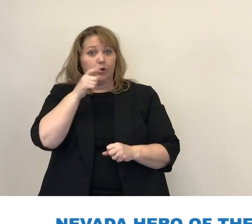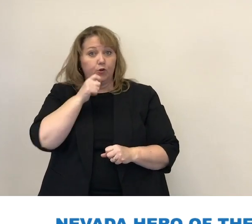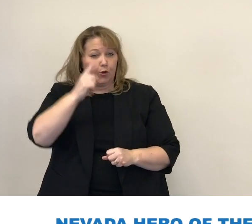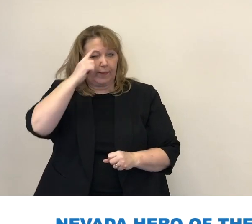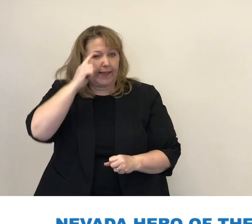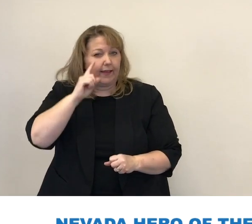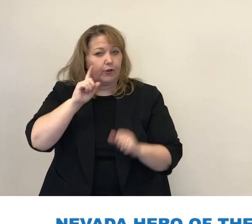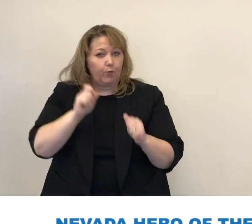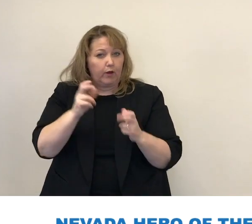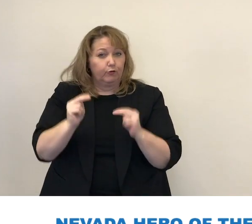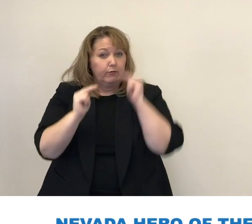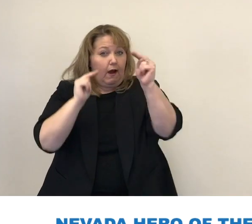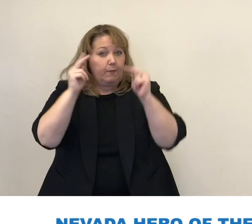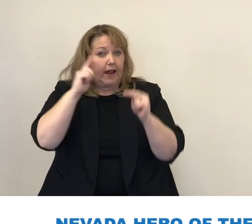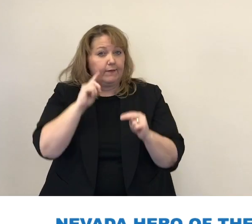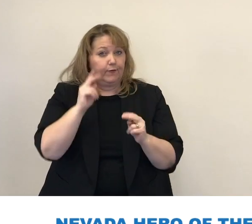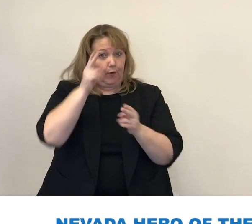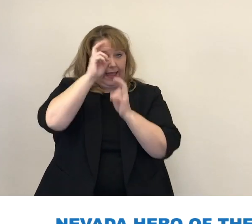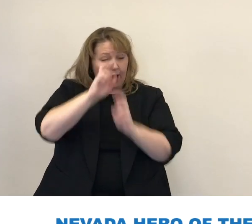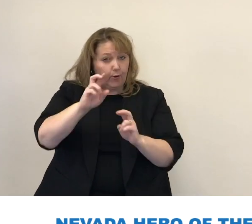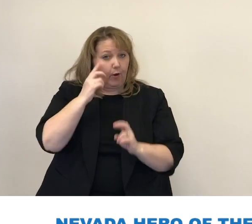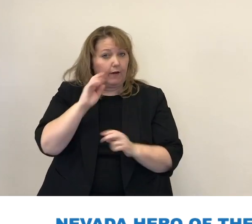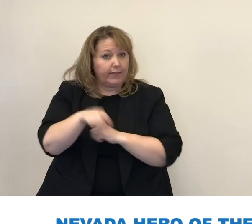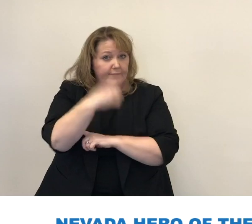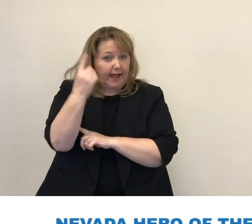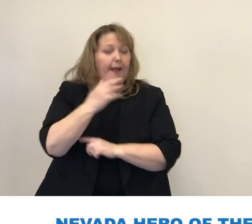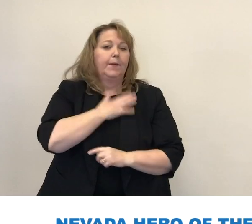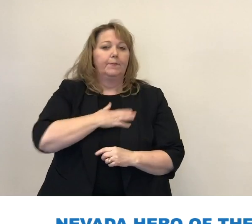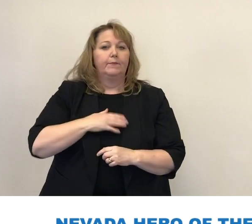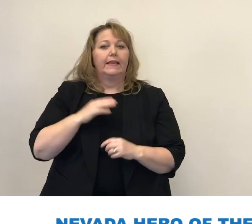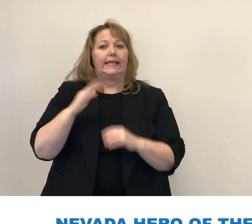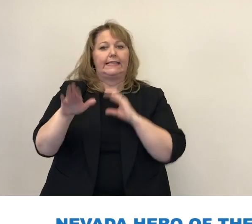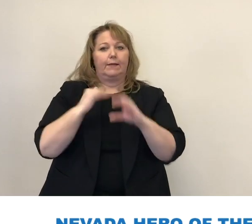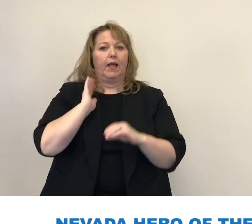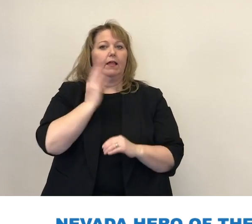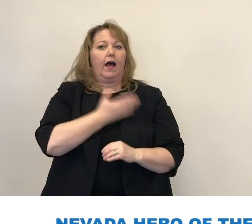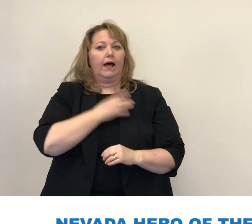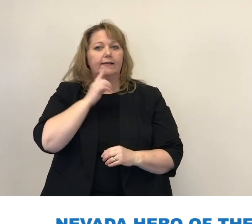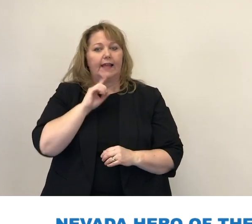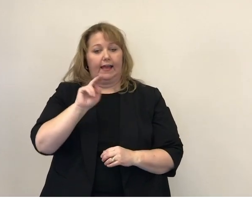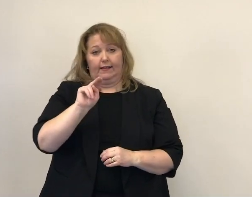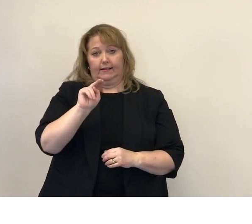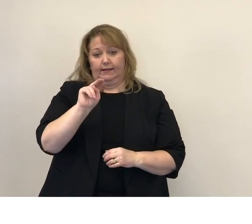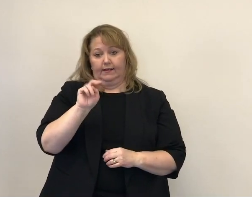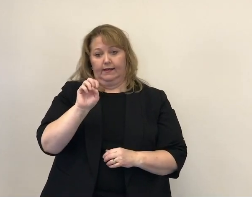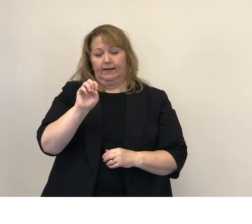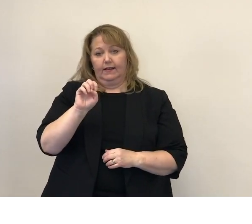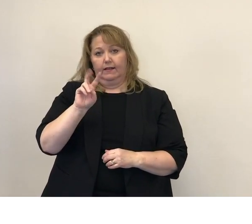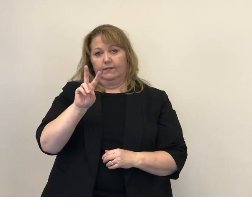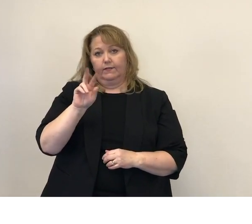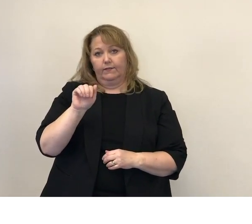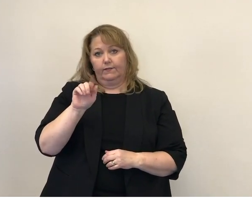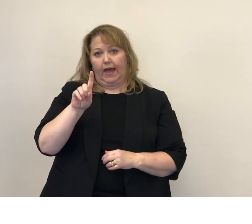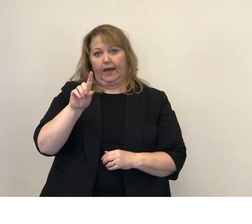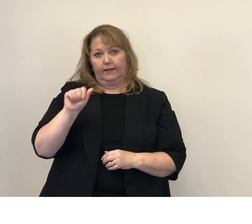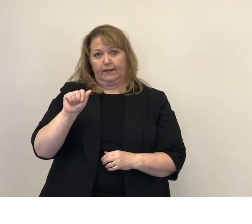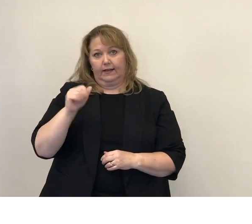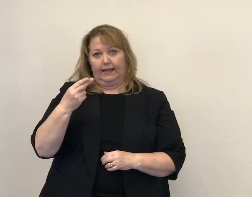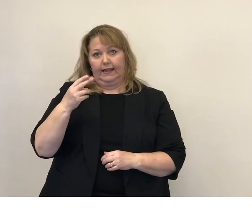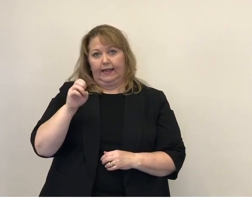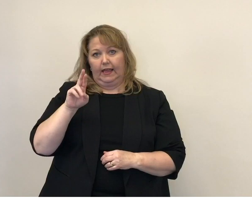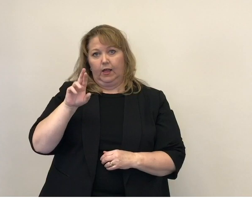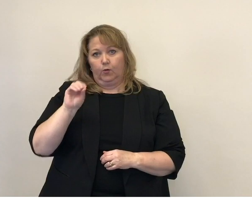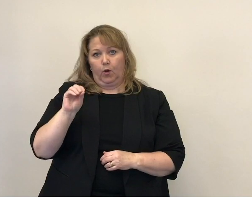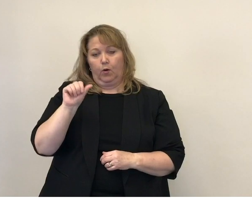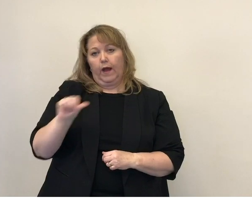nevadahero@gmail.com. Congratulations to Autumn. Now Dr. Pandori and I will take some questions from the media. If